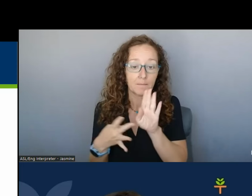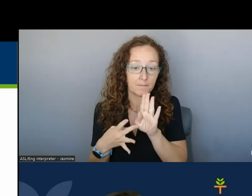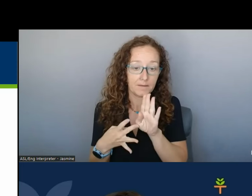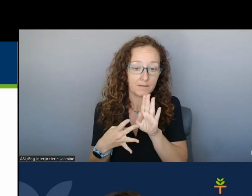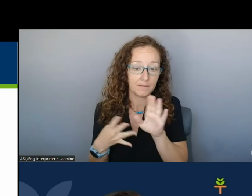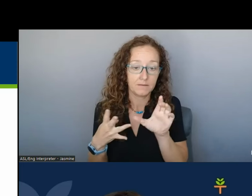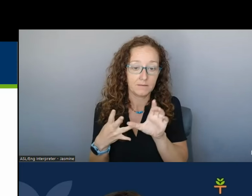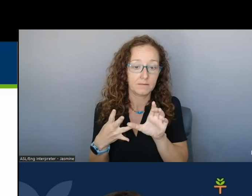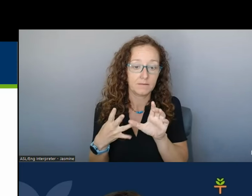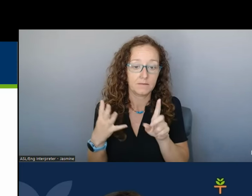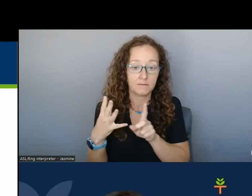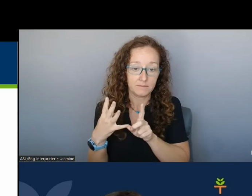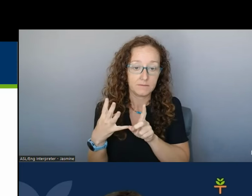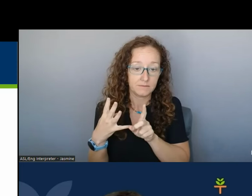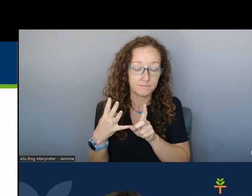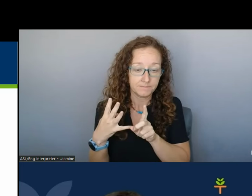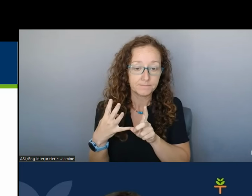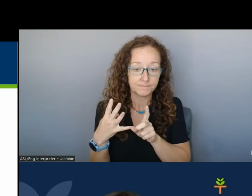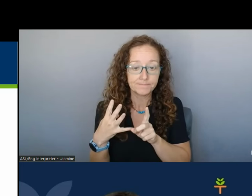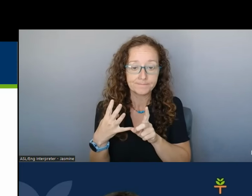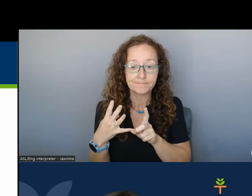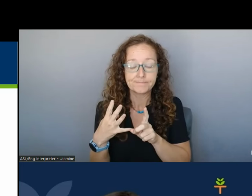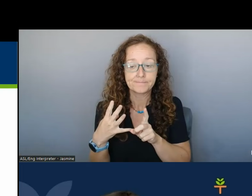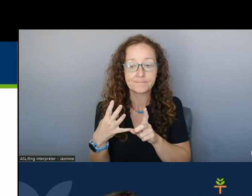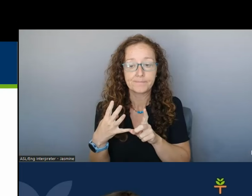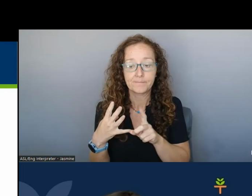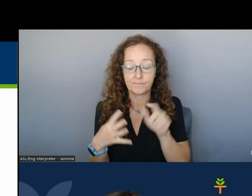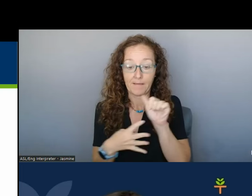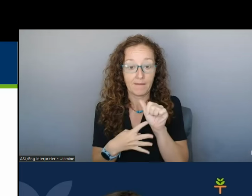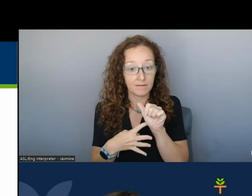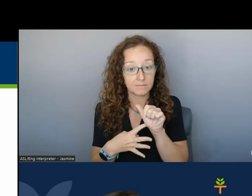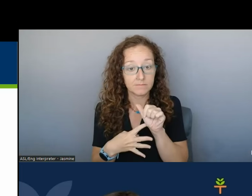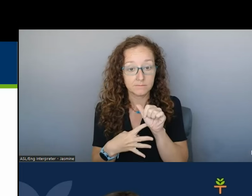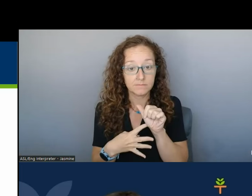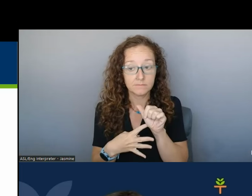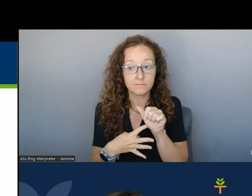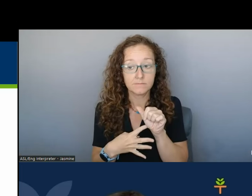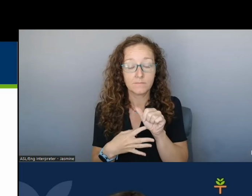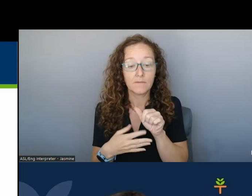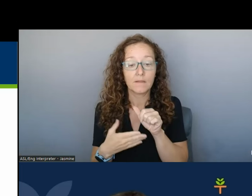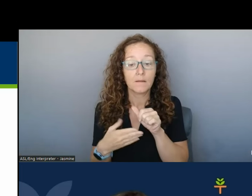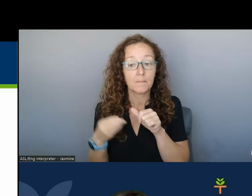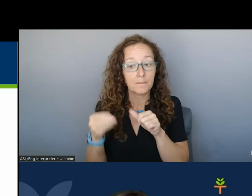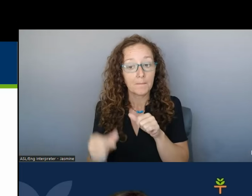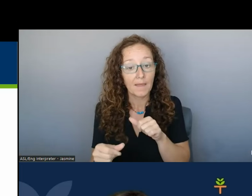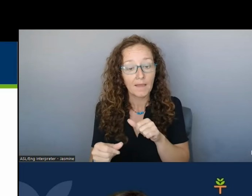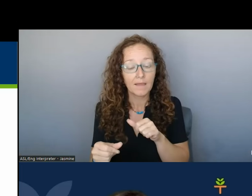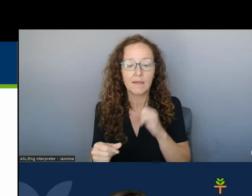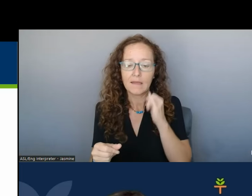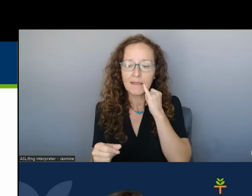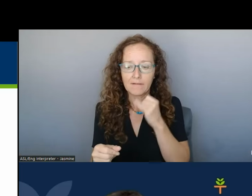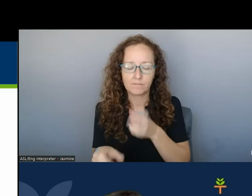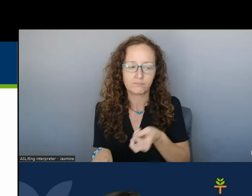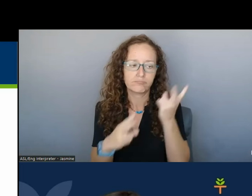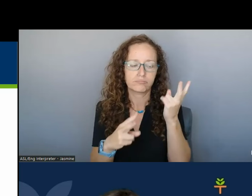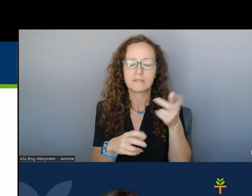Part C, and Part D. Part A, this helps pay for inpatient hospital stays,